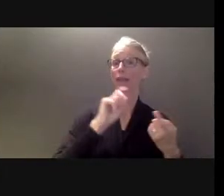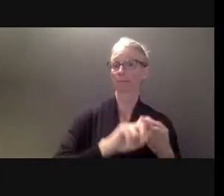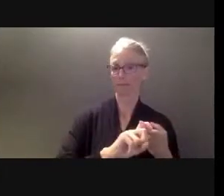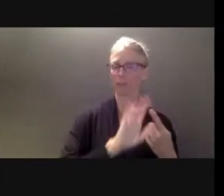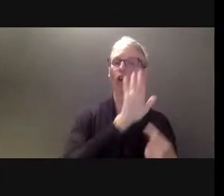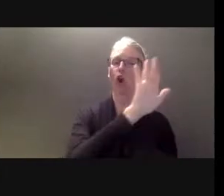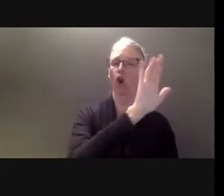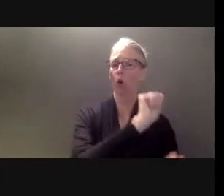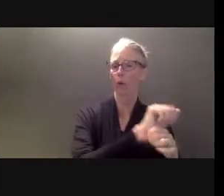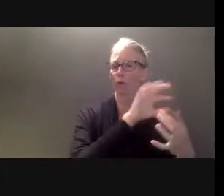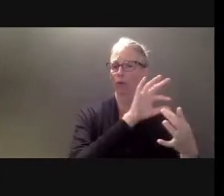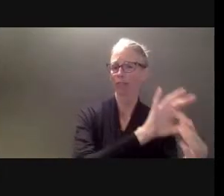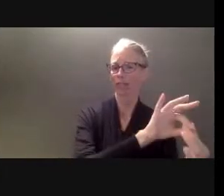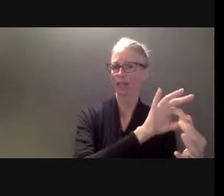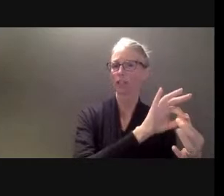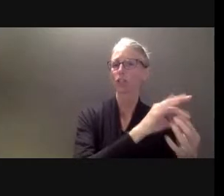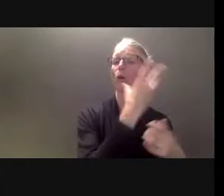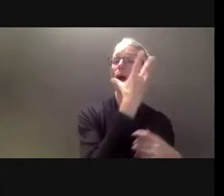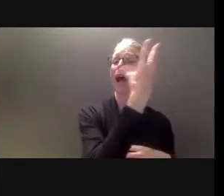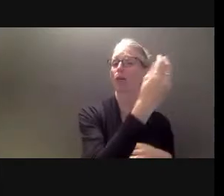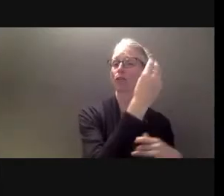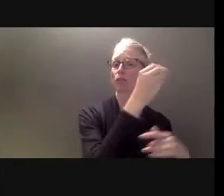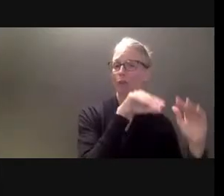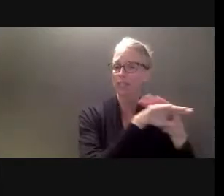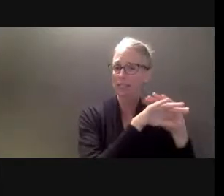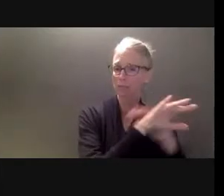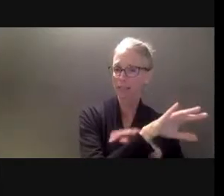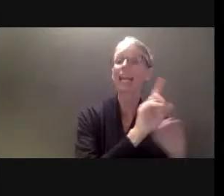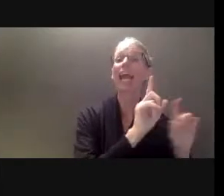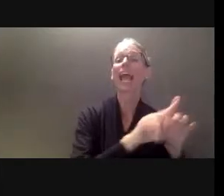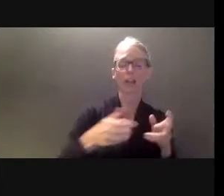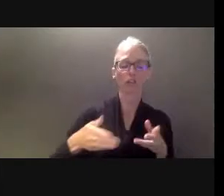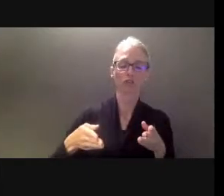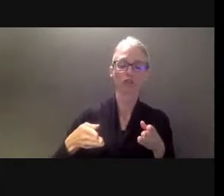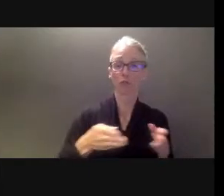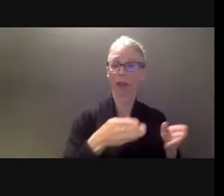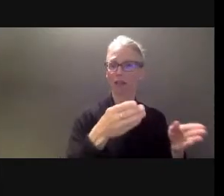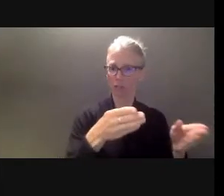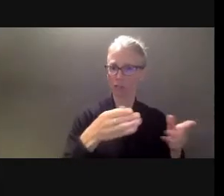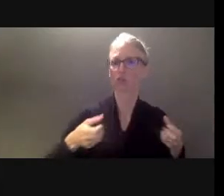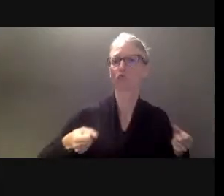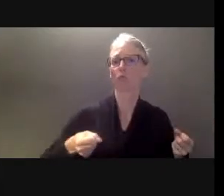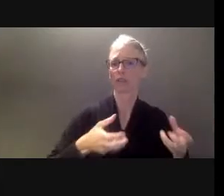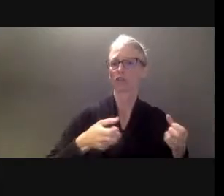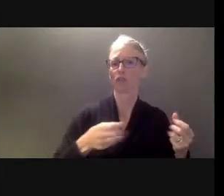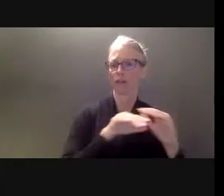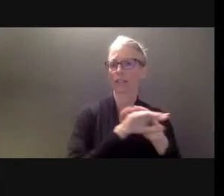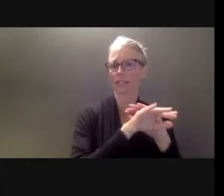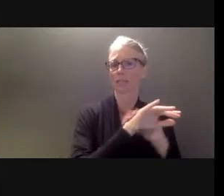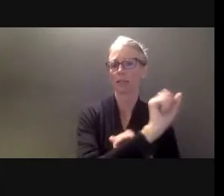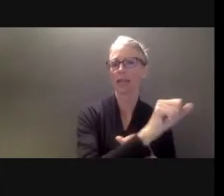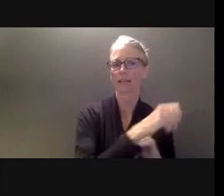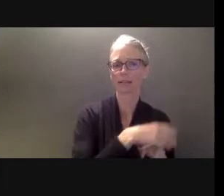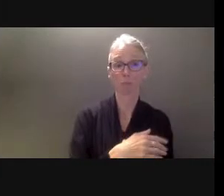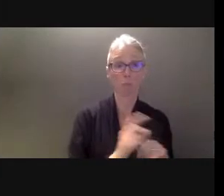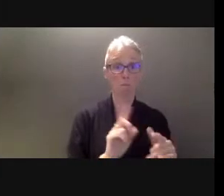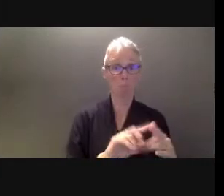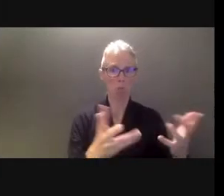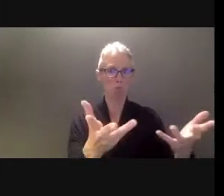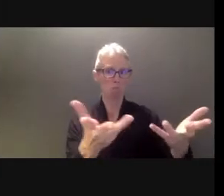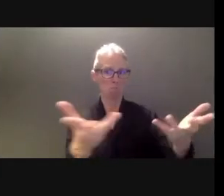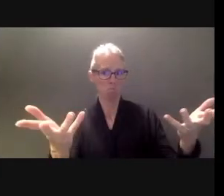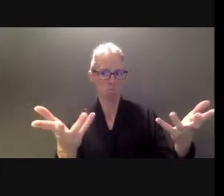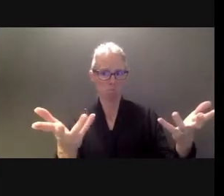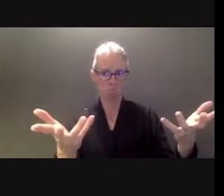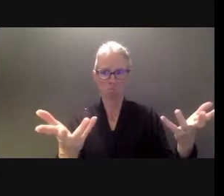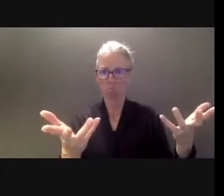accessibility and wheelchair accessibility of trails. But yes, we're certainly always hoping to make more connections if anyone wants